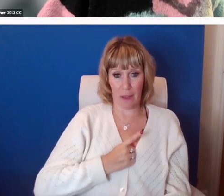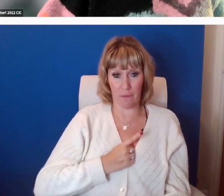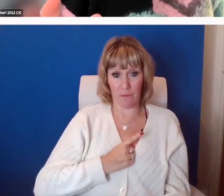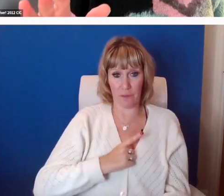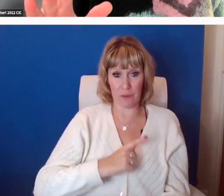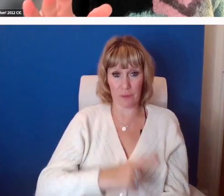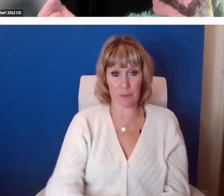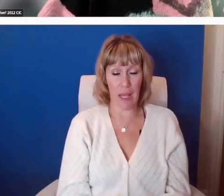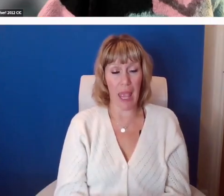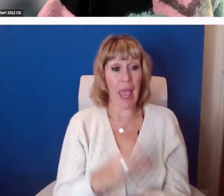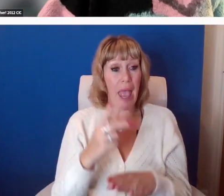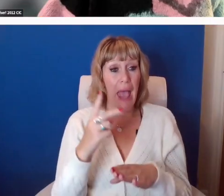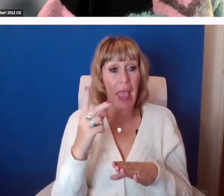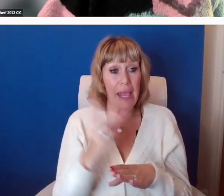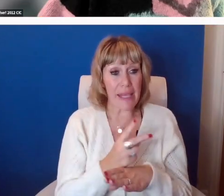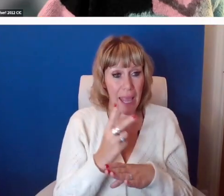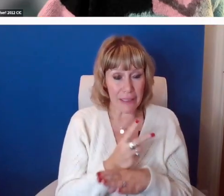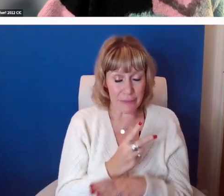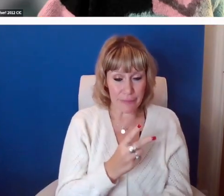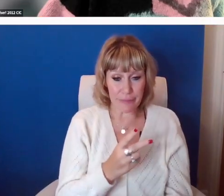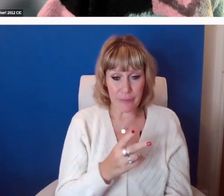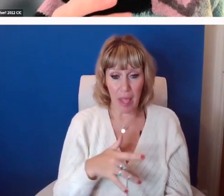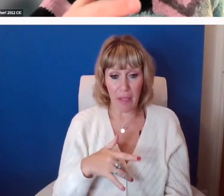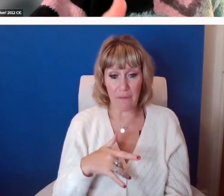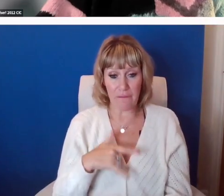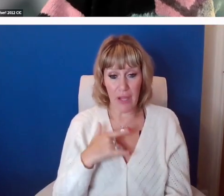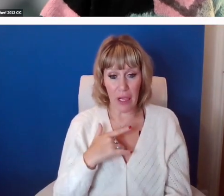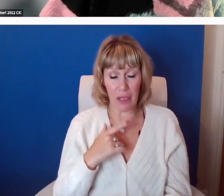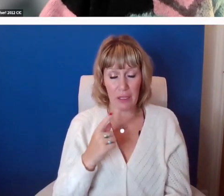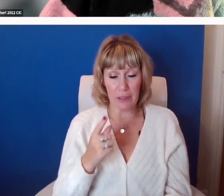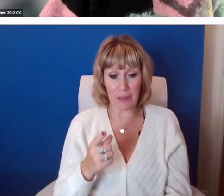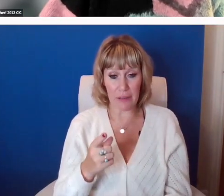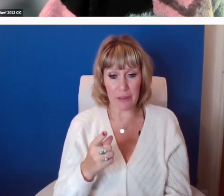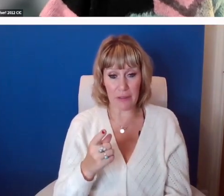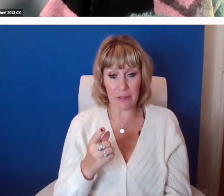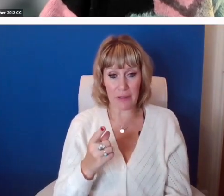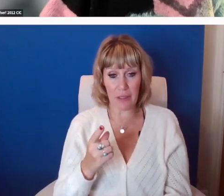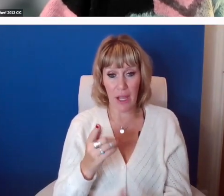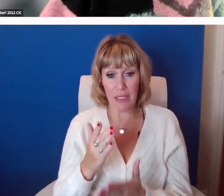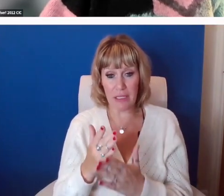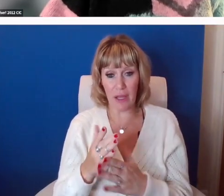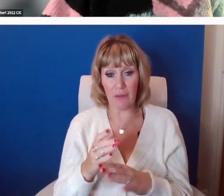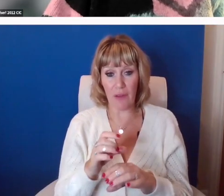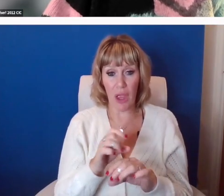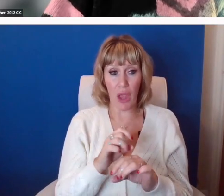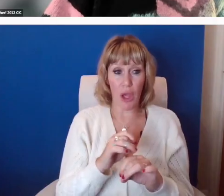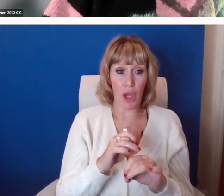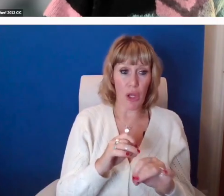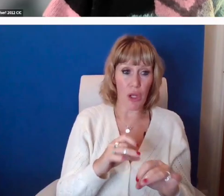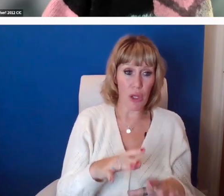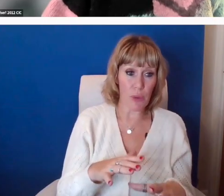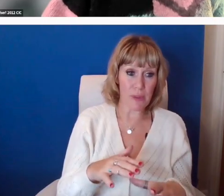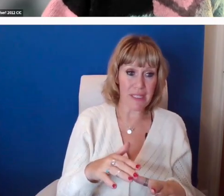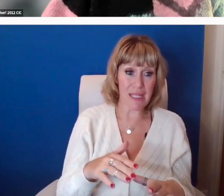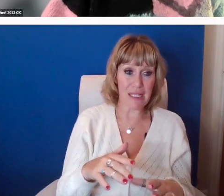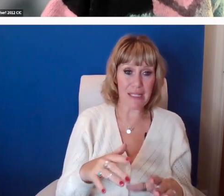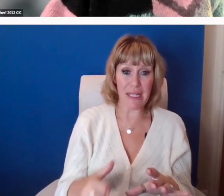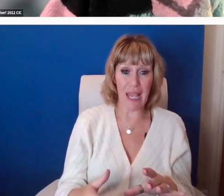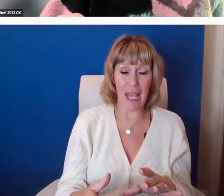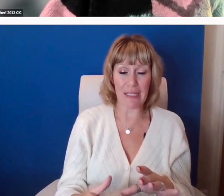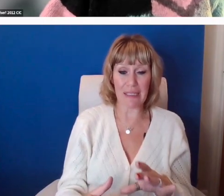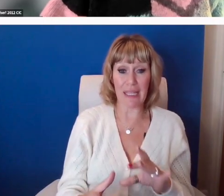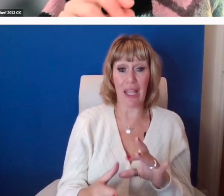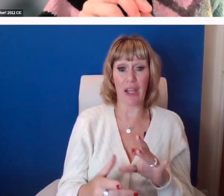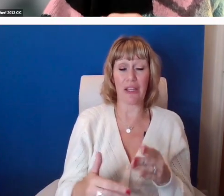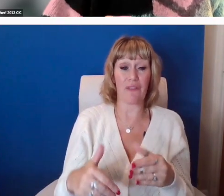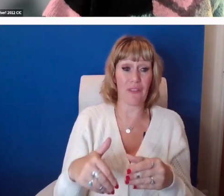Again, I think it's a piece that both loses and gains from being digital. Of course, we can't see the texture, but